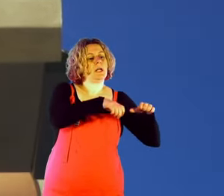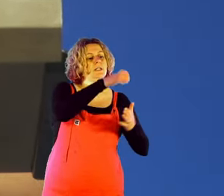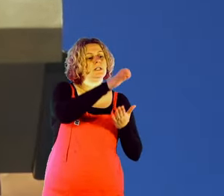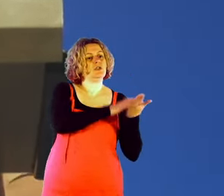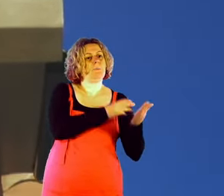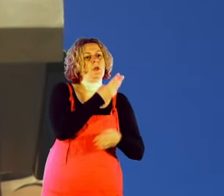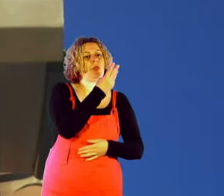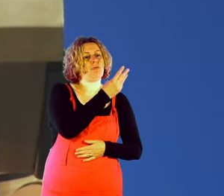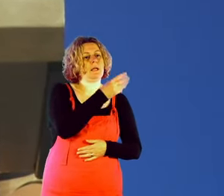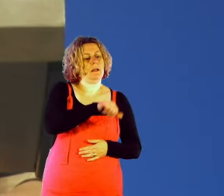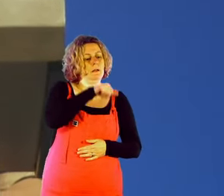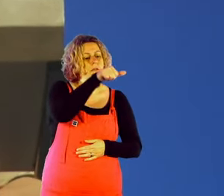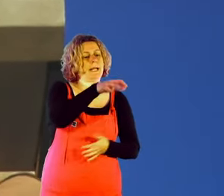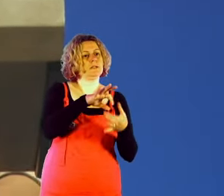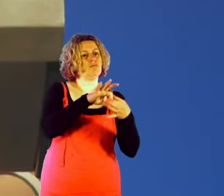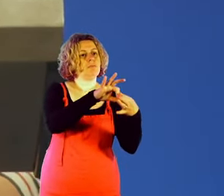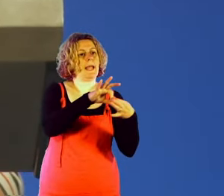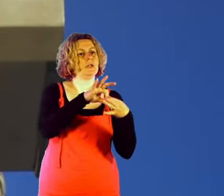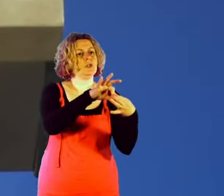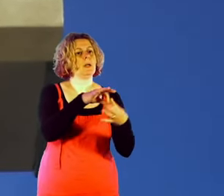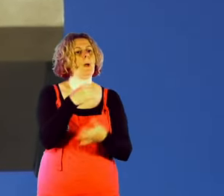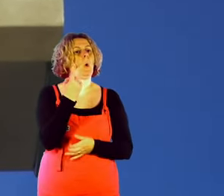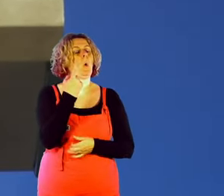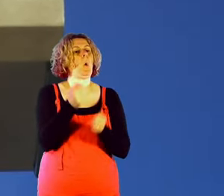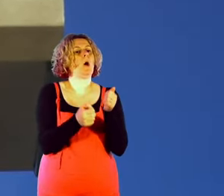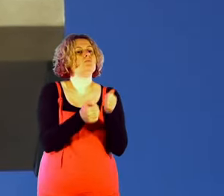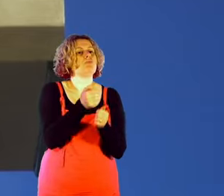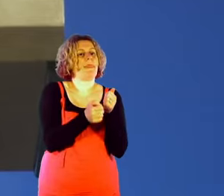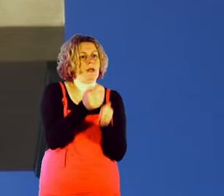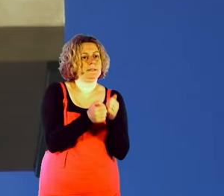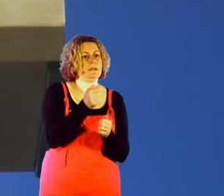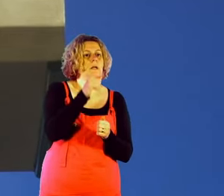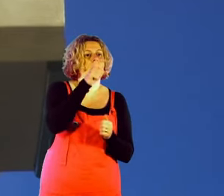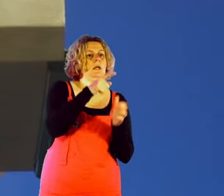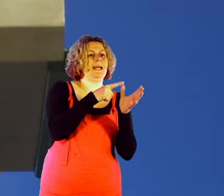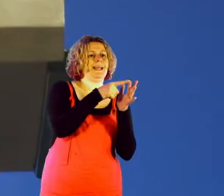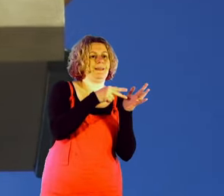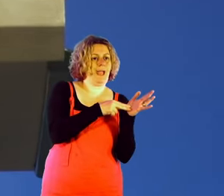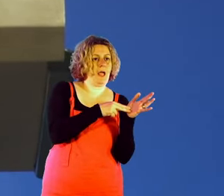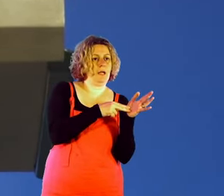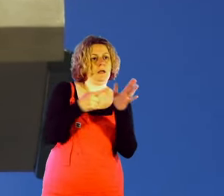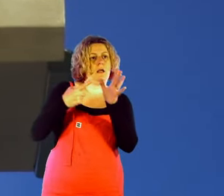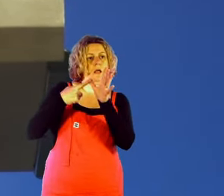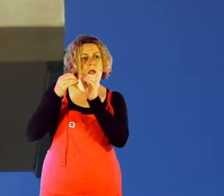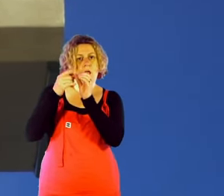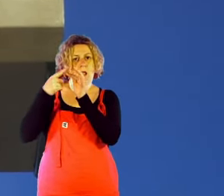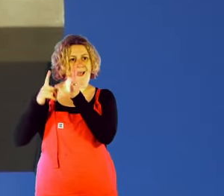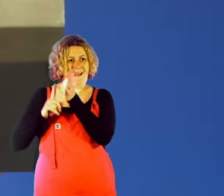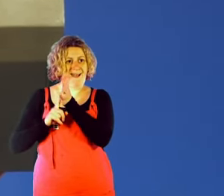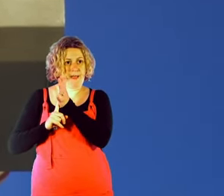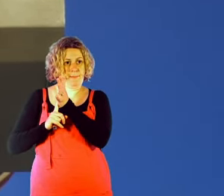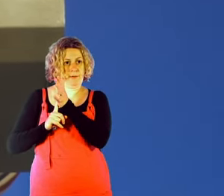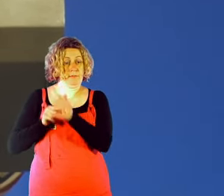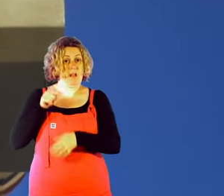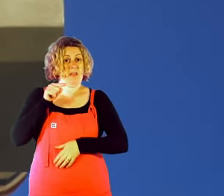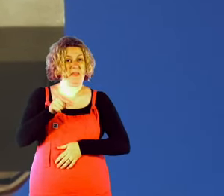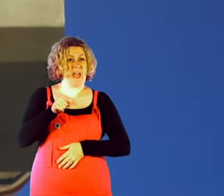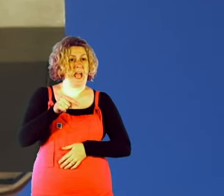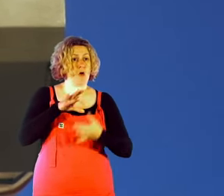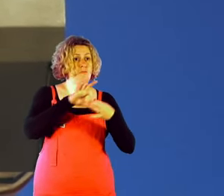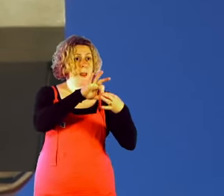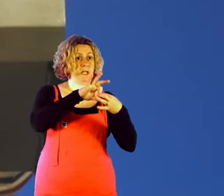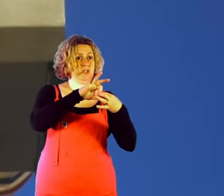Cain and Abel, brothers whose relationship breaks down to the point of murder.